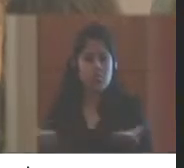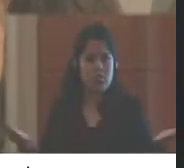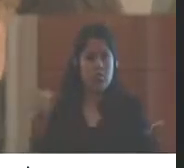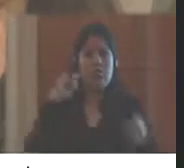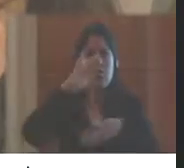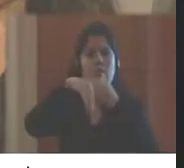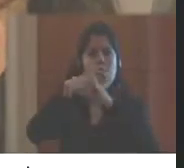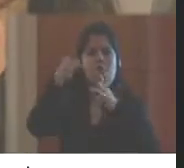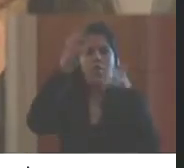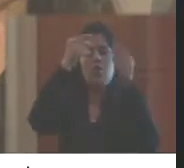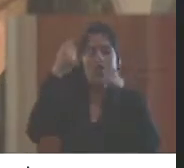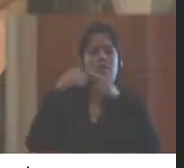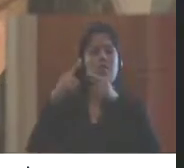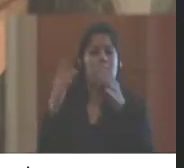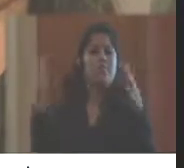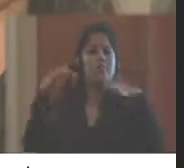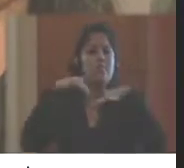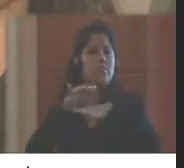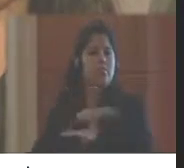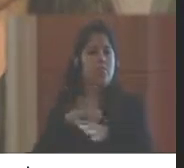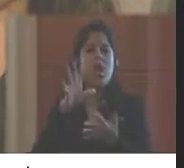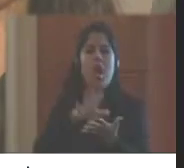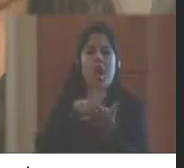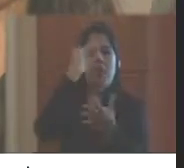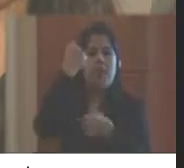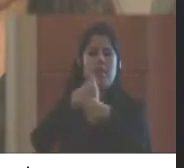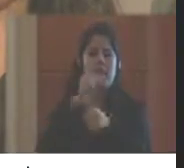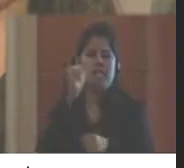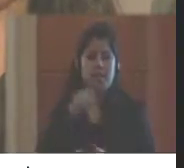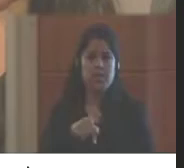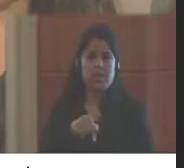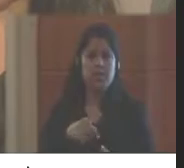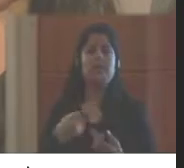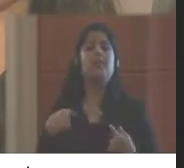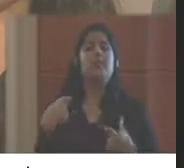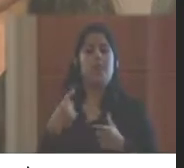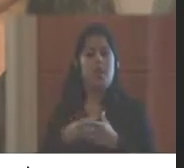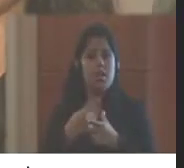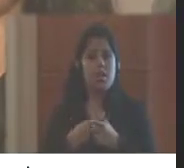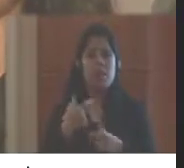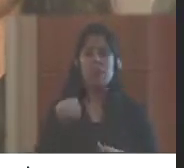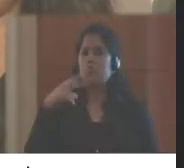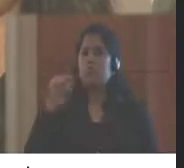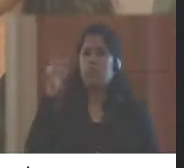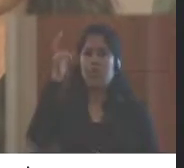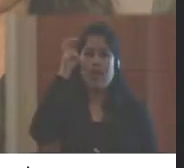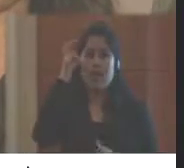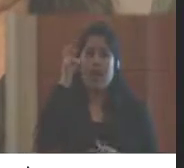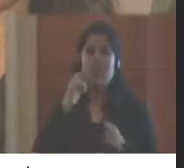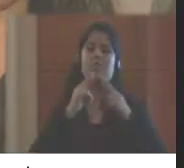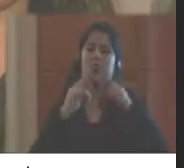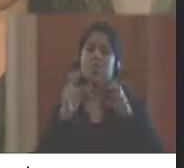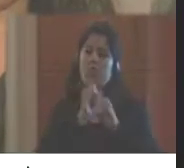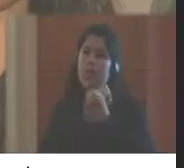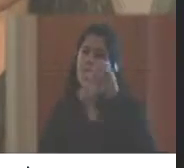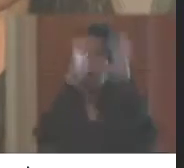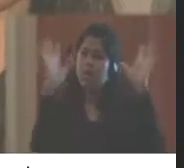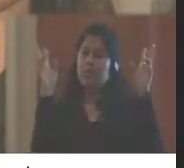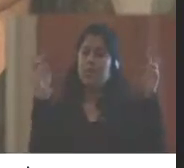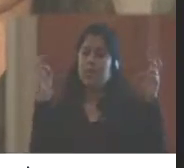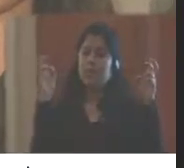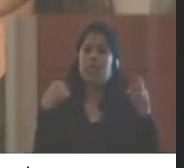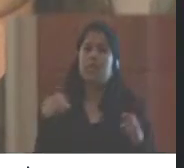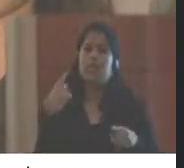So I don't think there is a very straightforward answer. Also, in most countries of the world, still